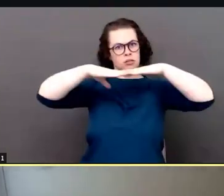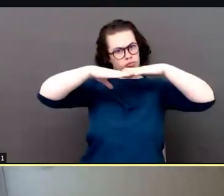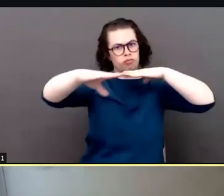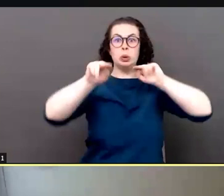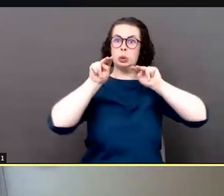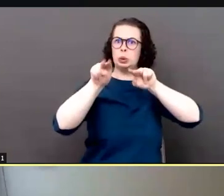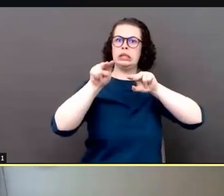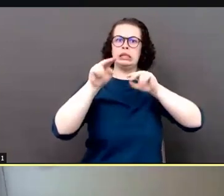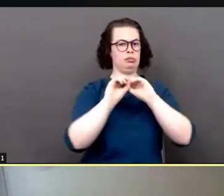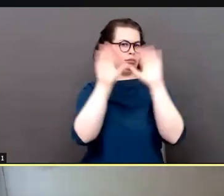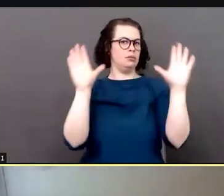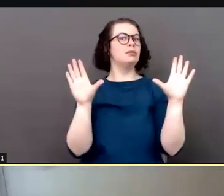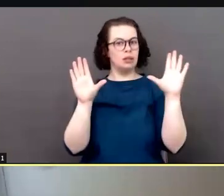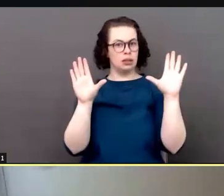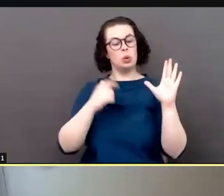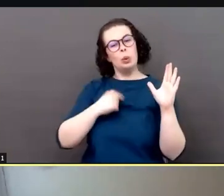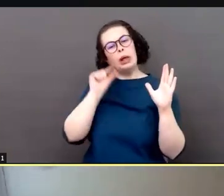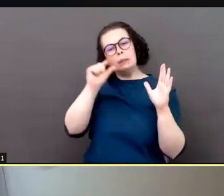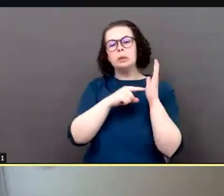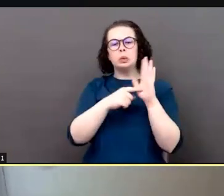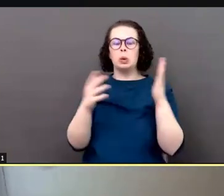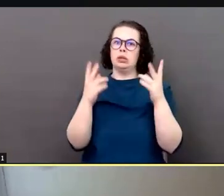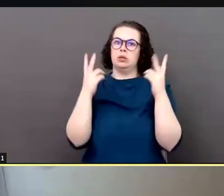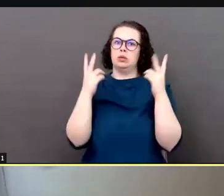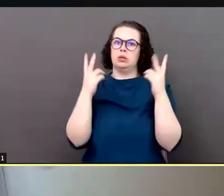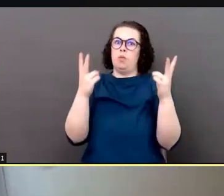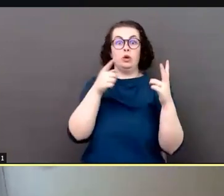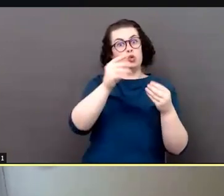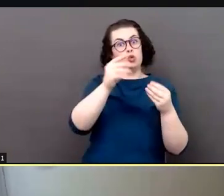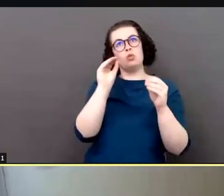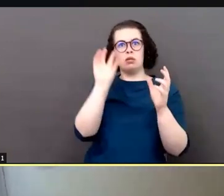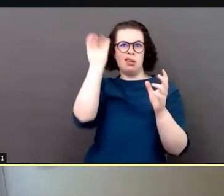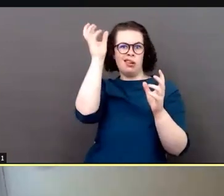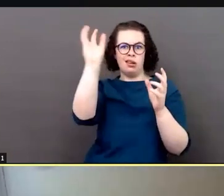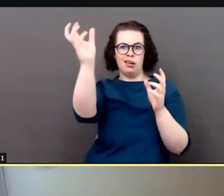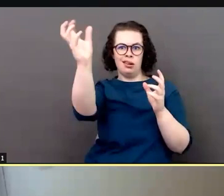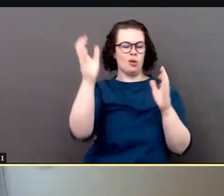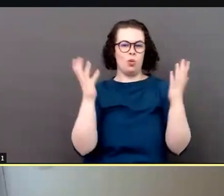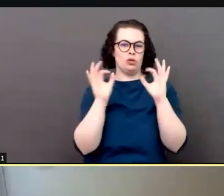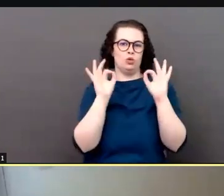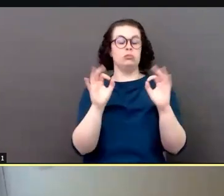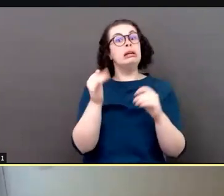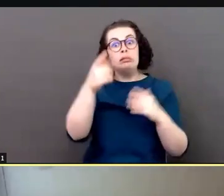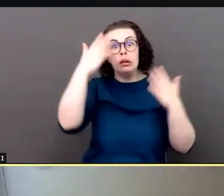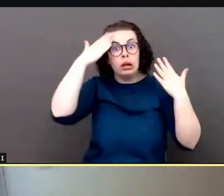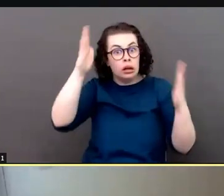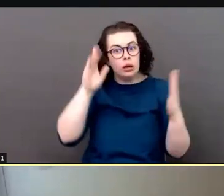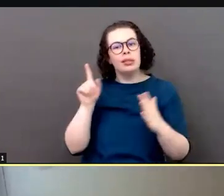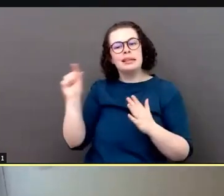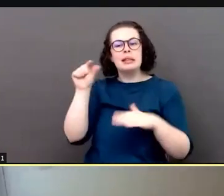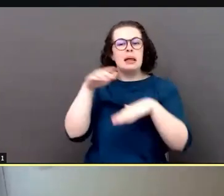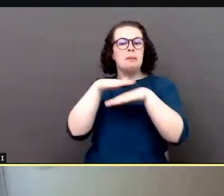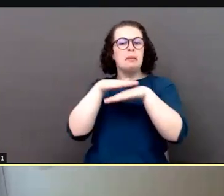critical elements when you plan for it. If you don't know about the standard, this gives you an introduction, and it sends